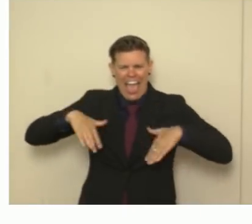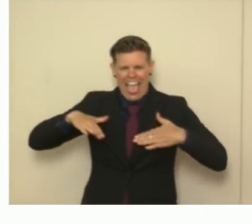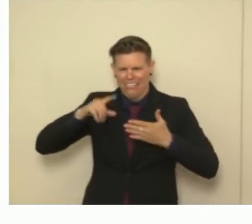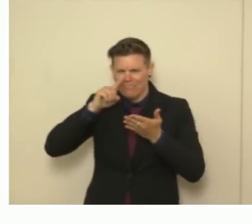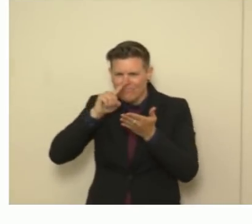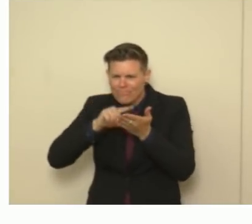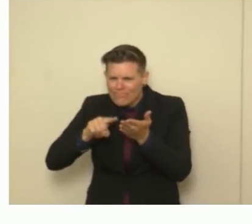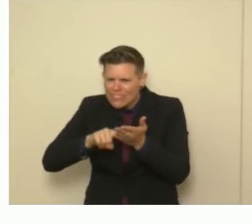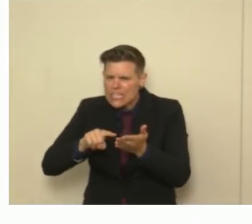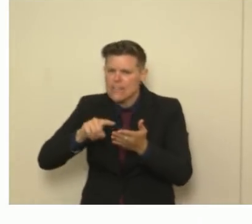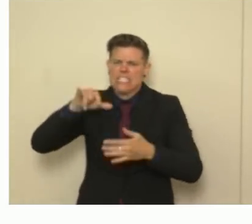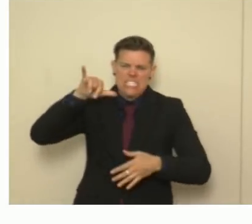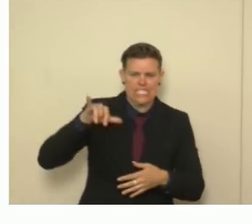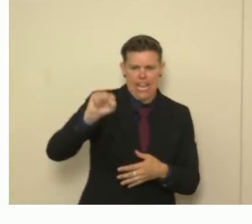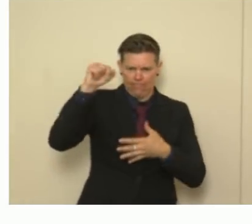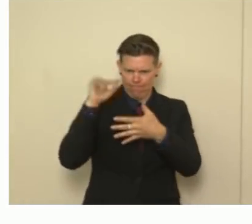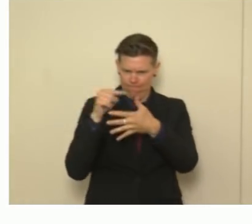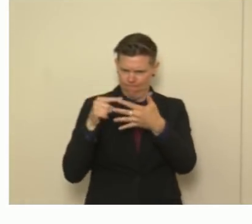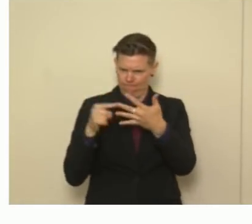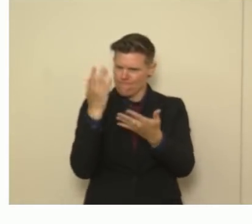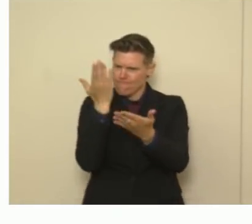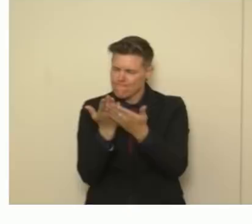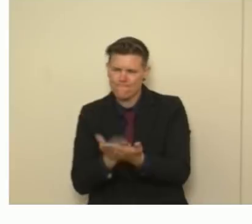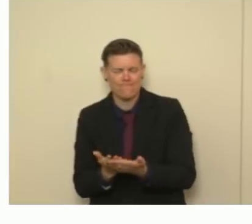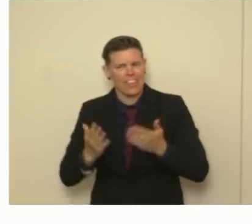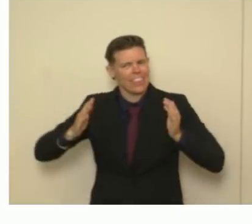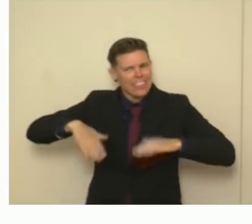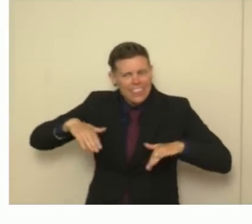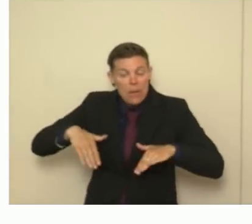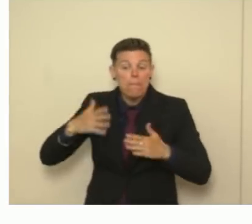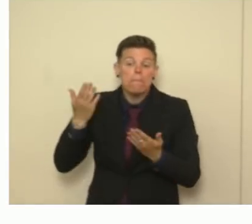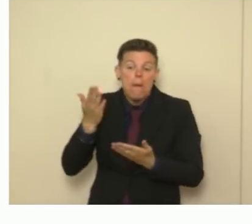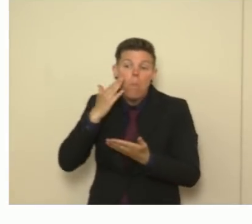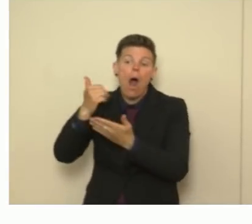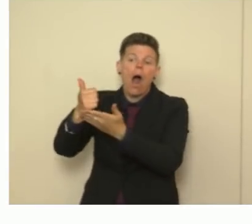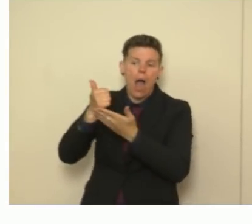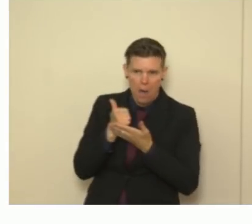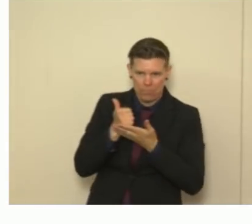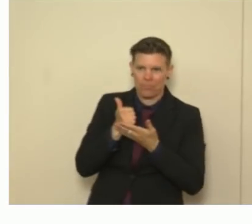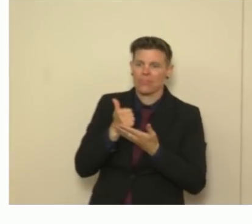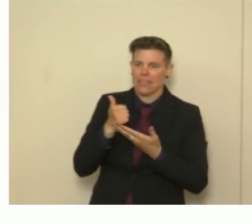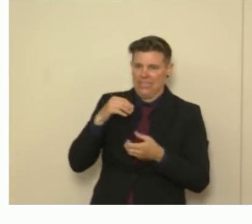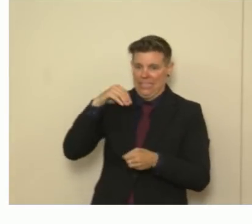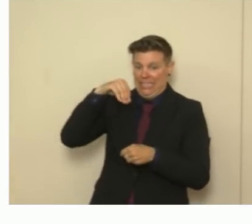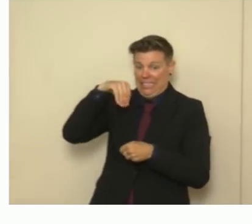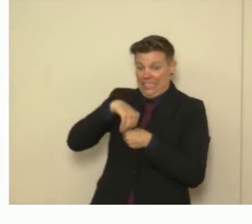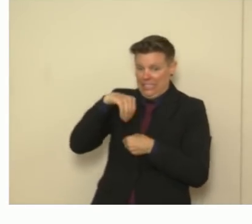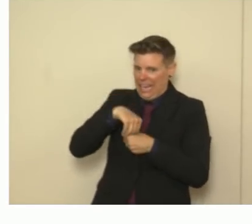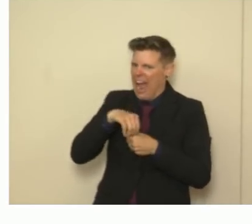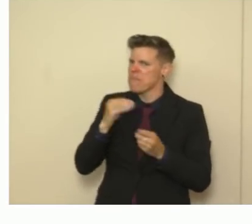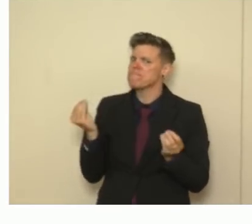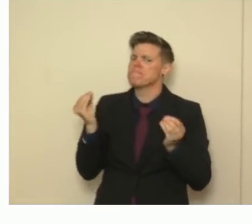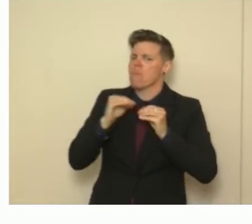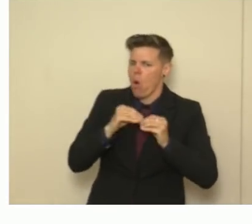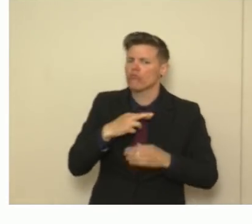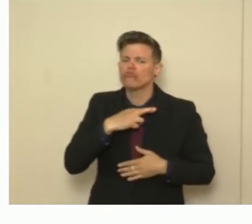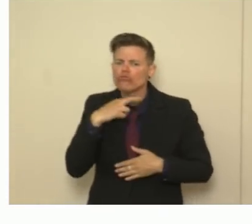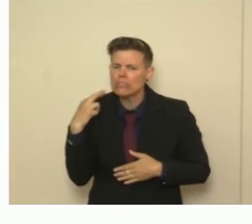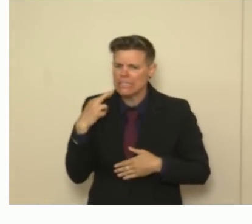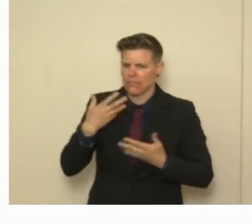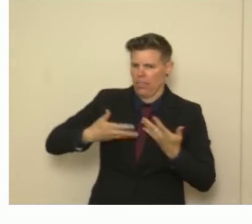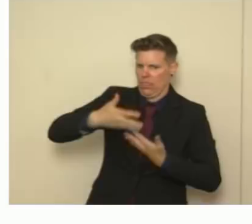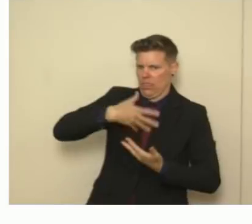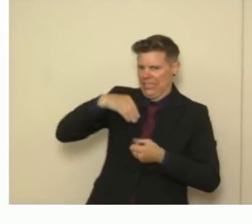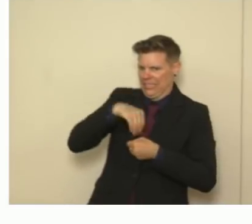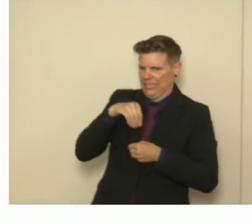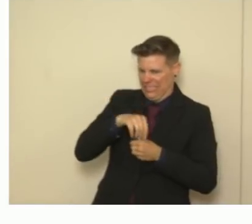what outside is, but we know indoor spaces are risky. We also know that if you're in close contact, like you're less than 6 feet from